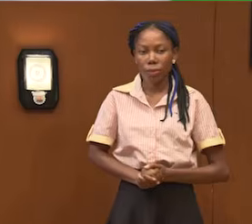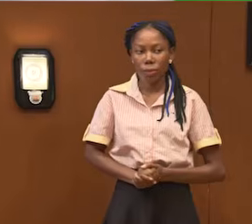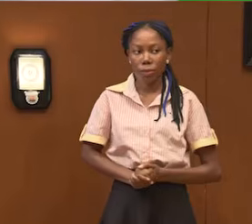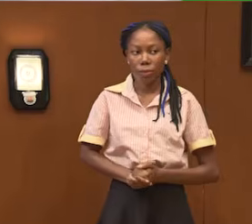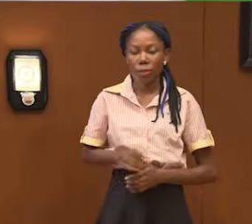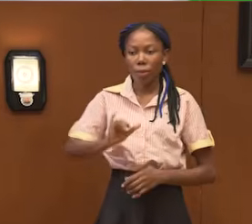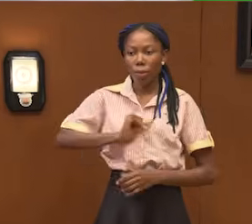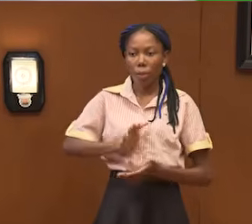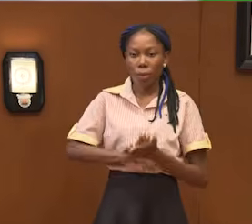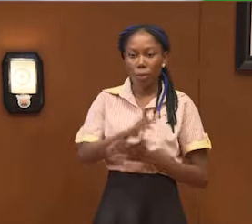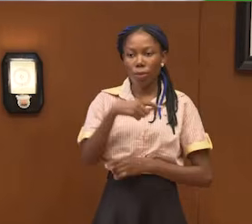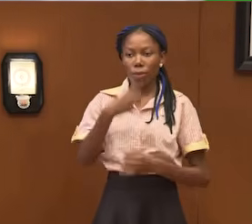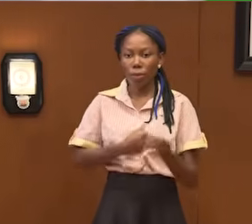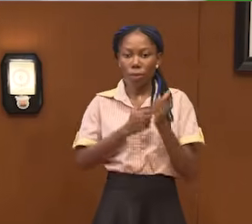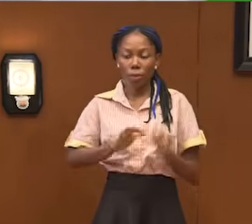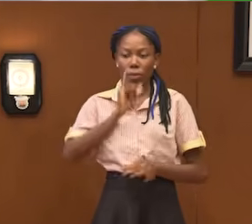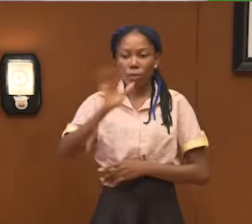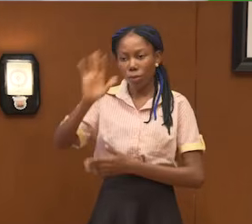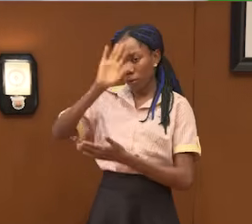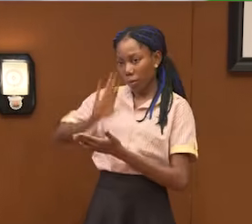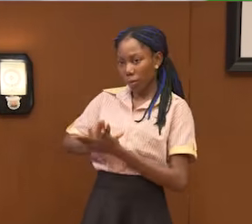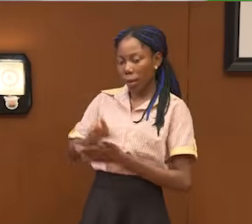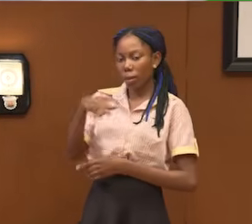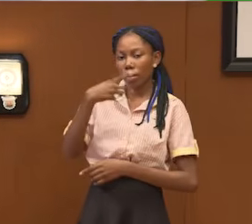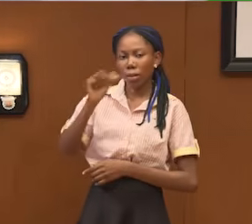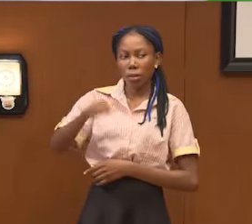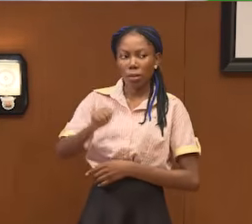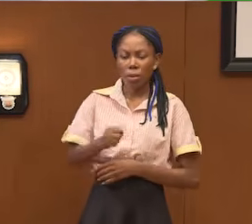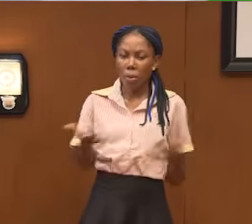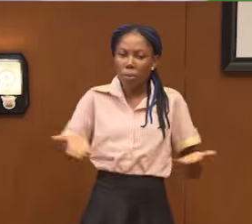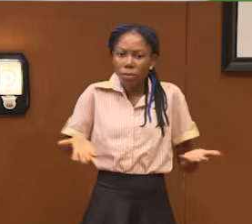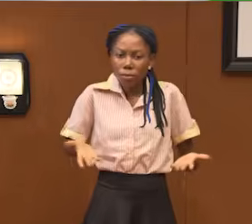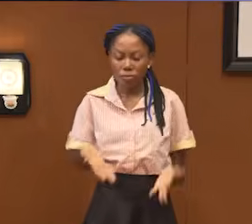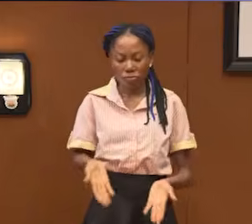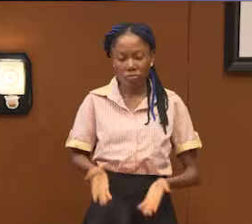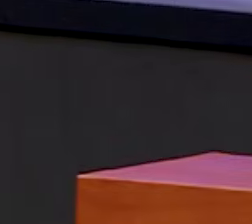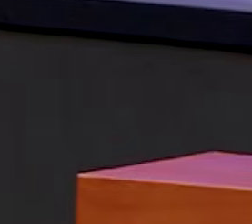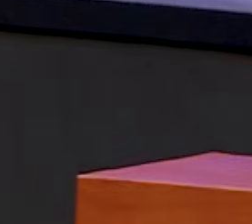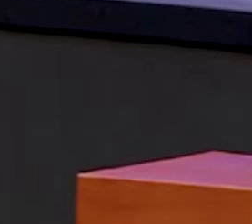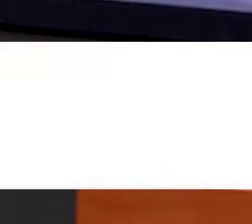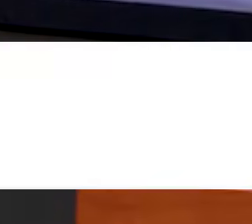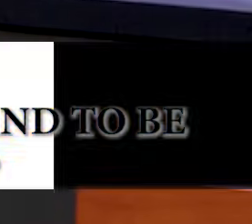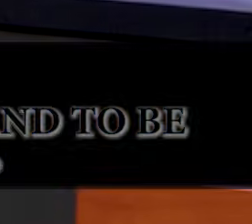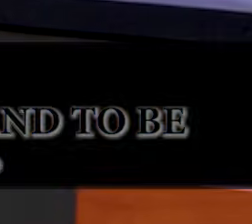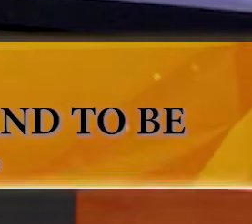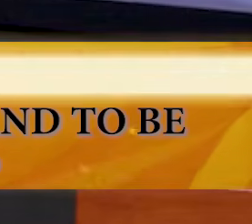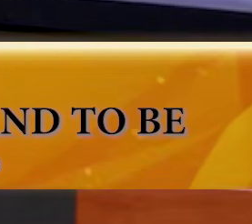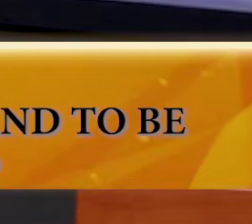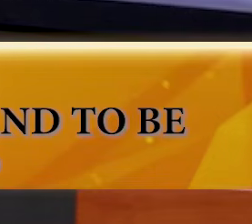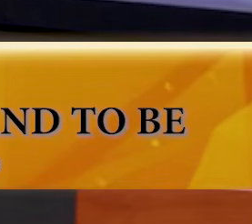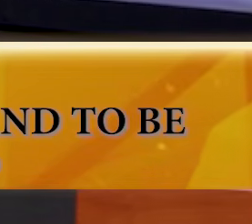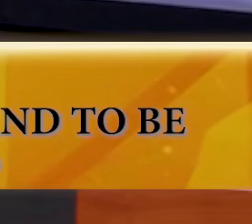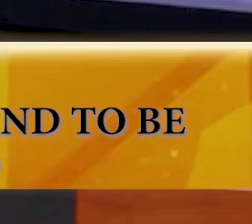I believe the defendant is your husband. So, why are you here? My children. You have to speak